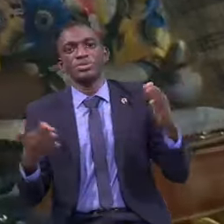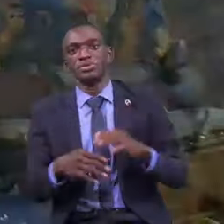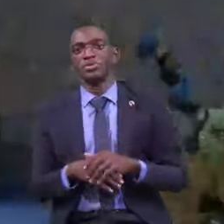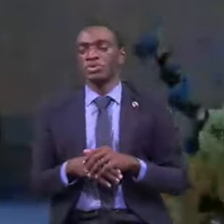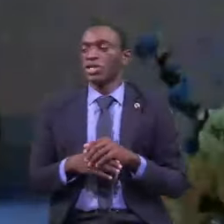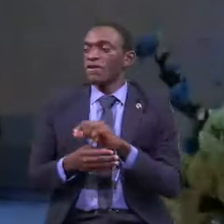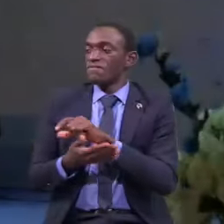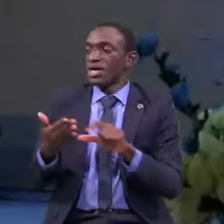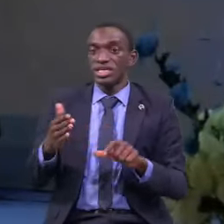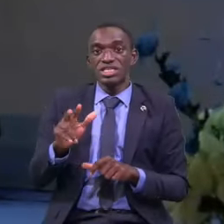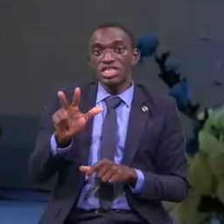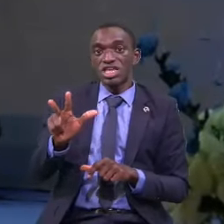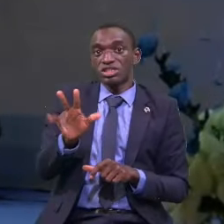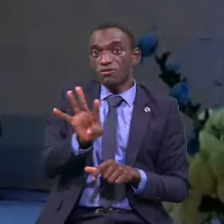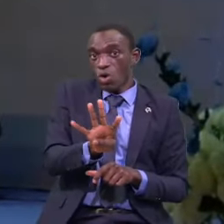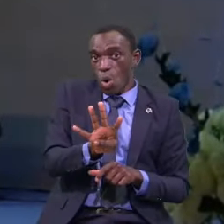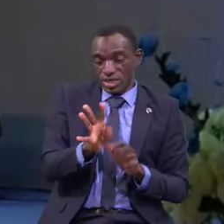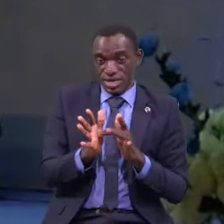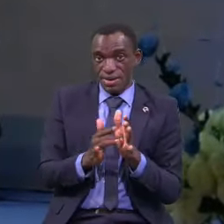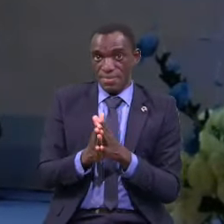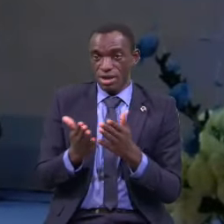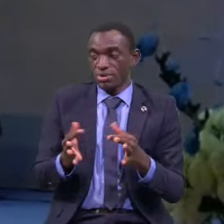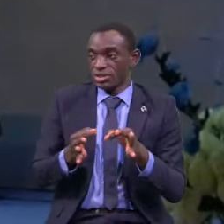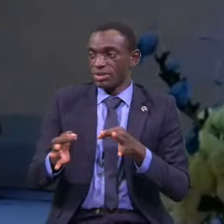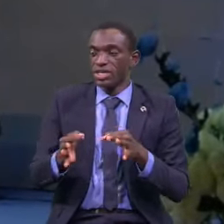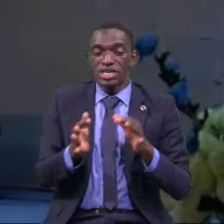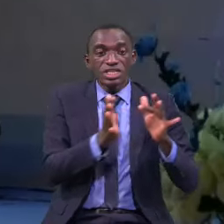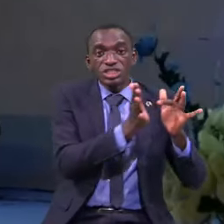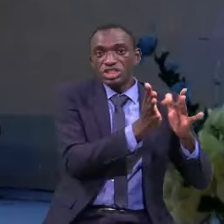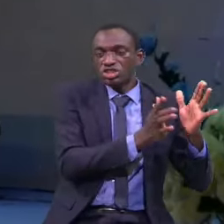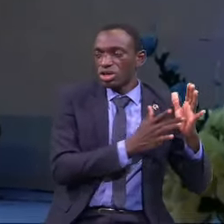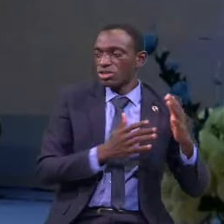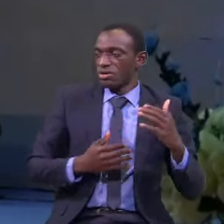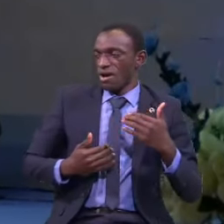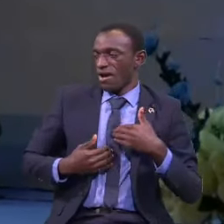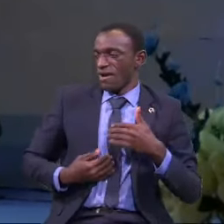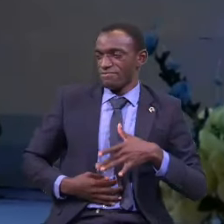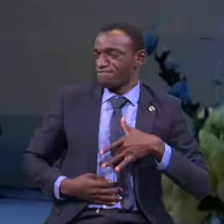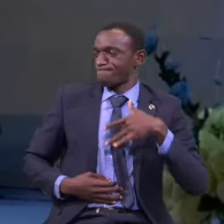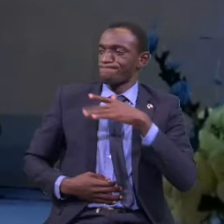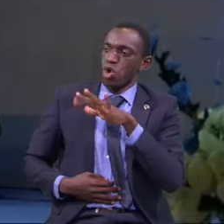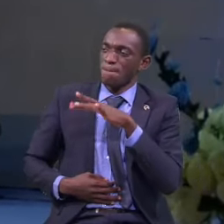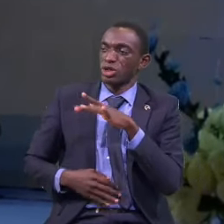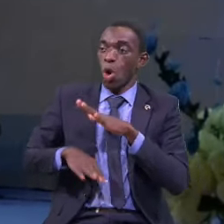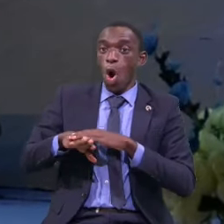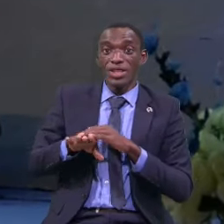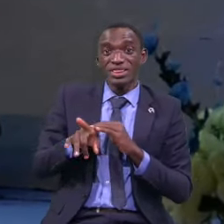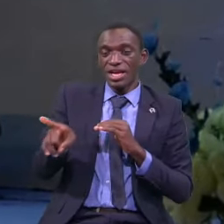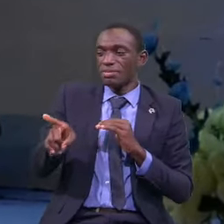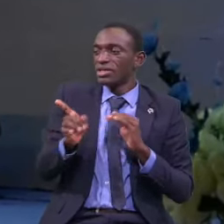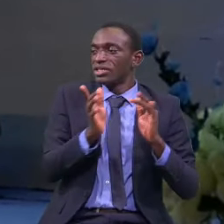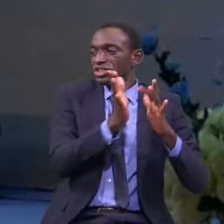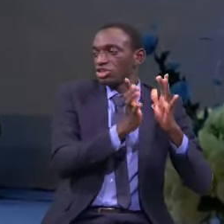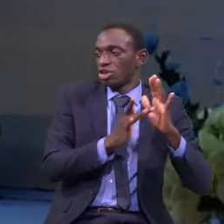Verse 34. And so Jesus had compassion on them and touched